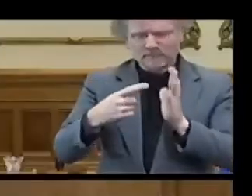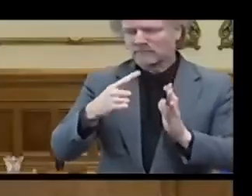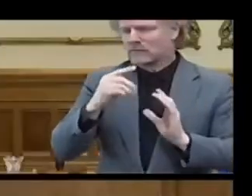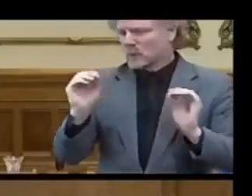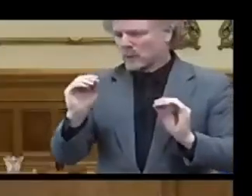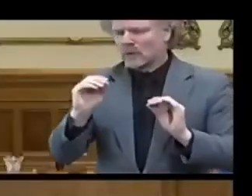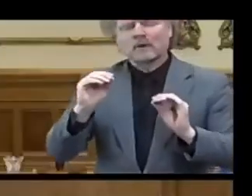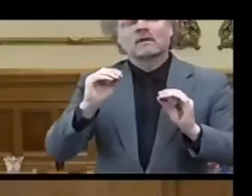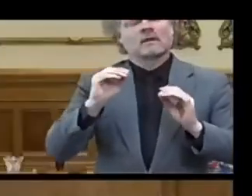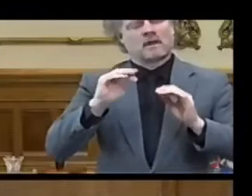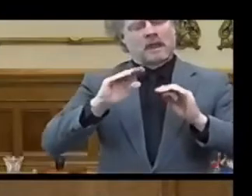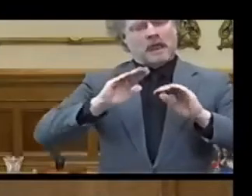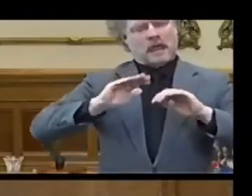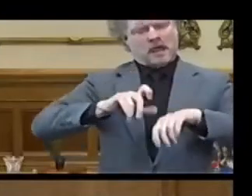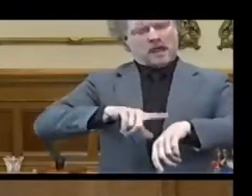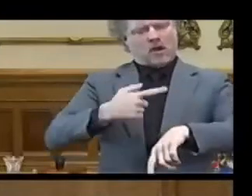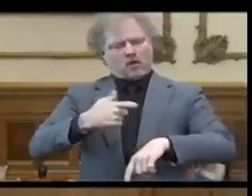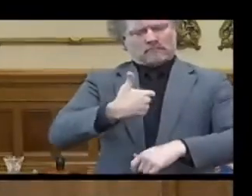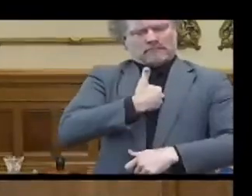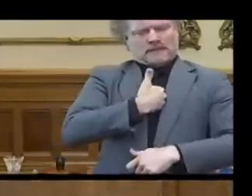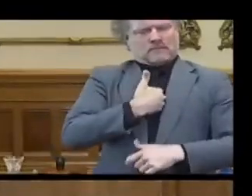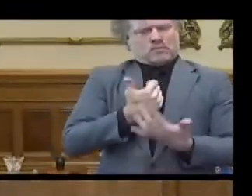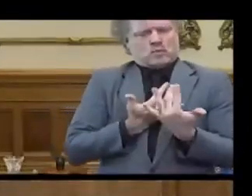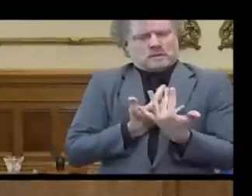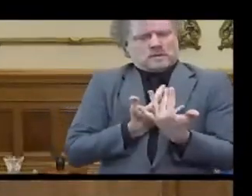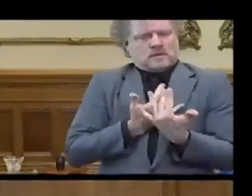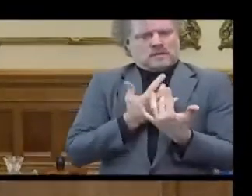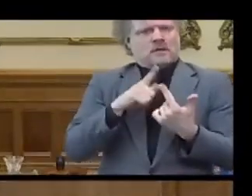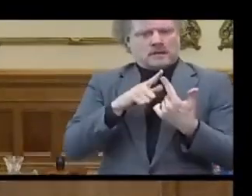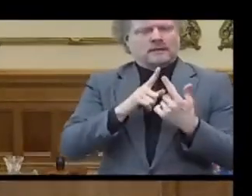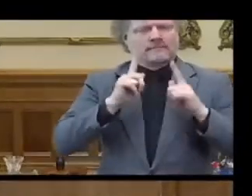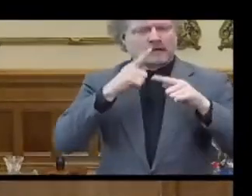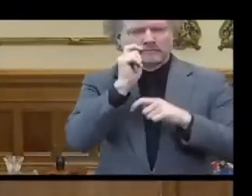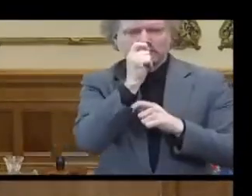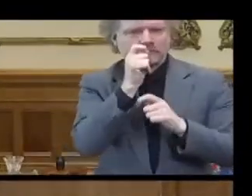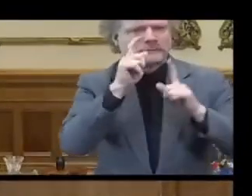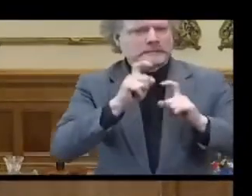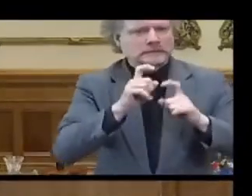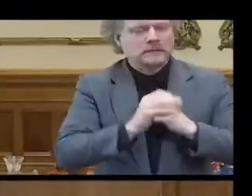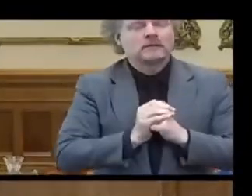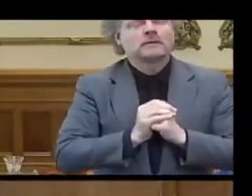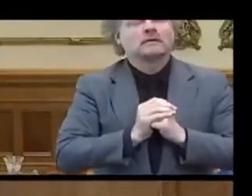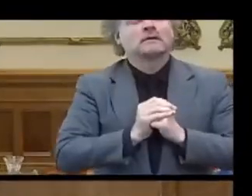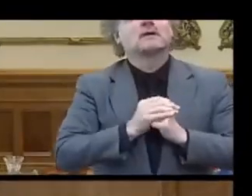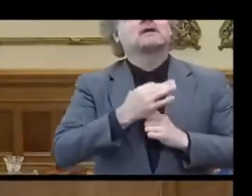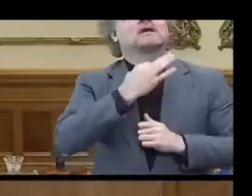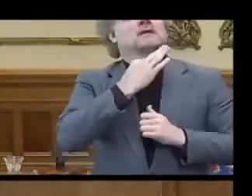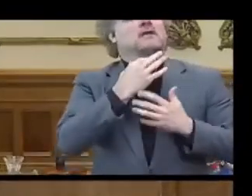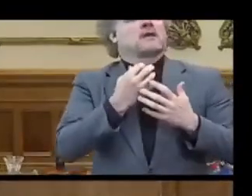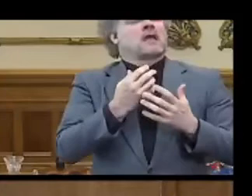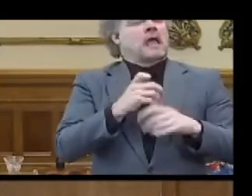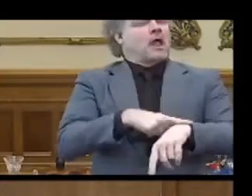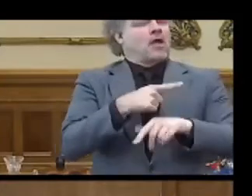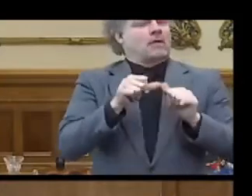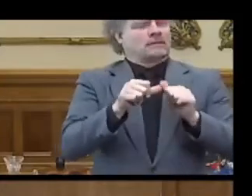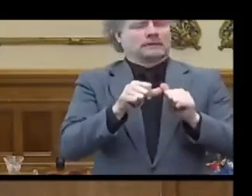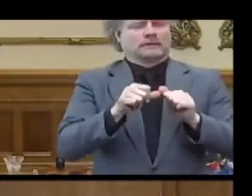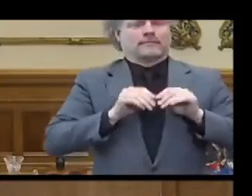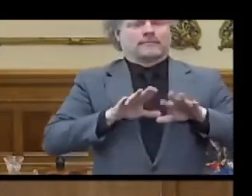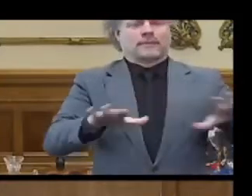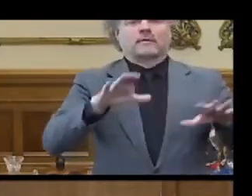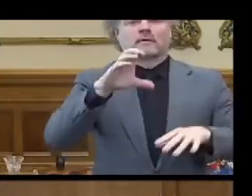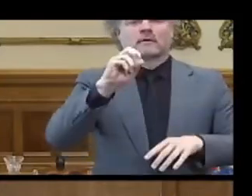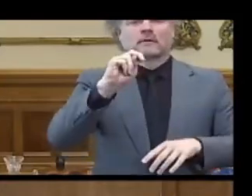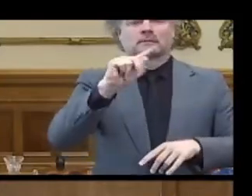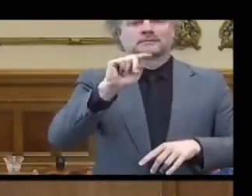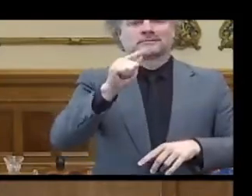How long should you wait to be tested? And then how long are people presumed contagious,